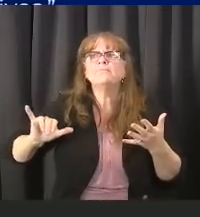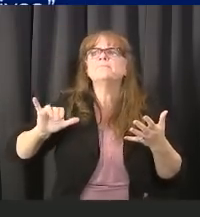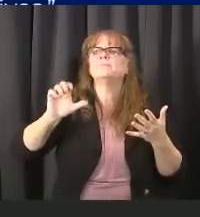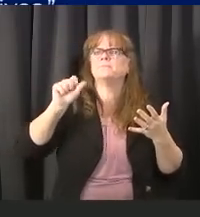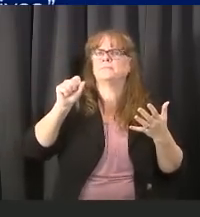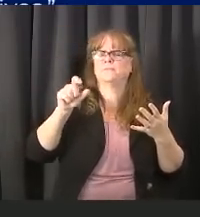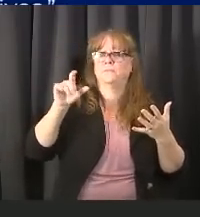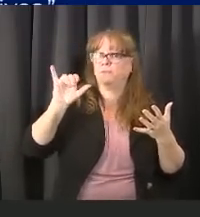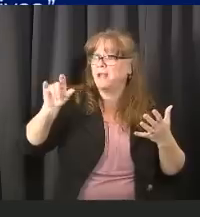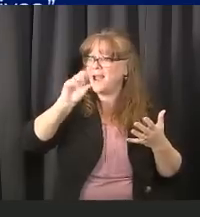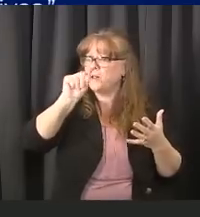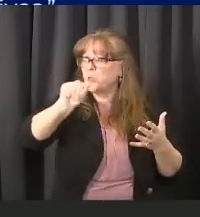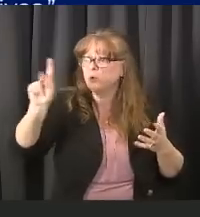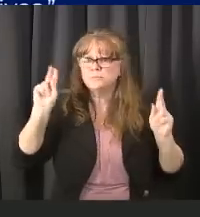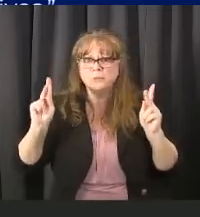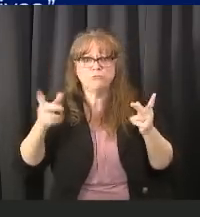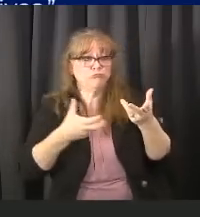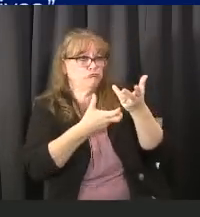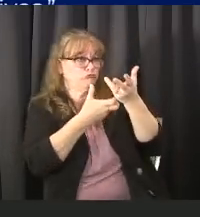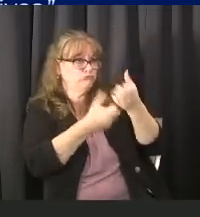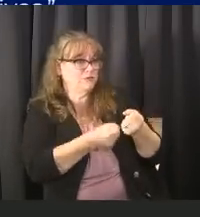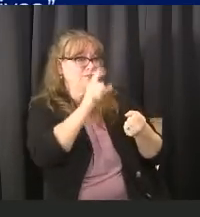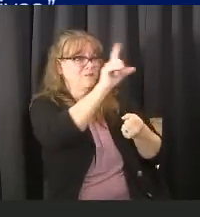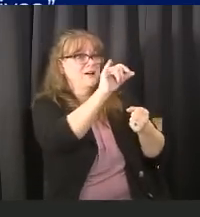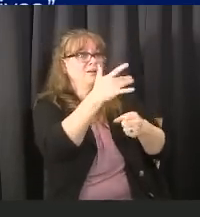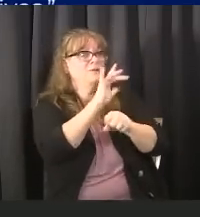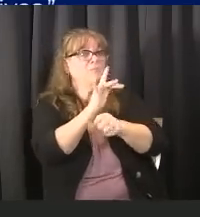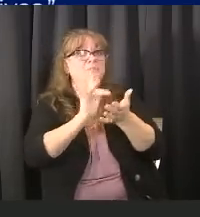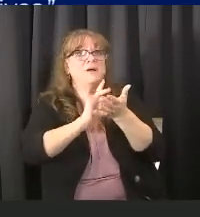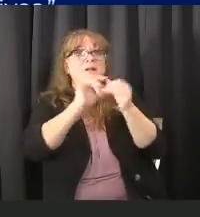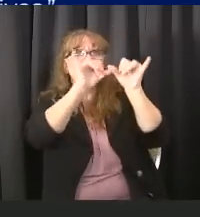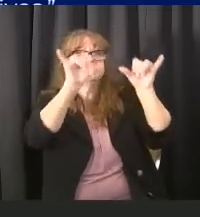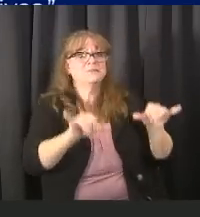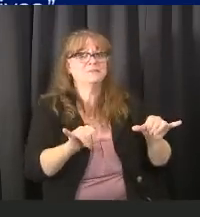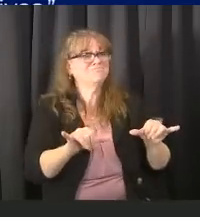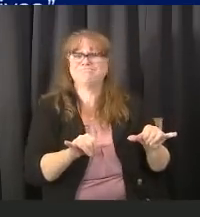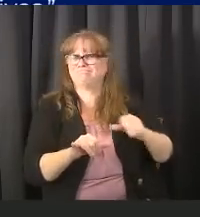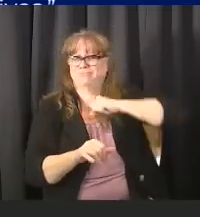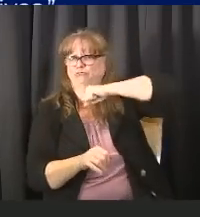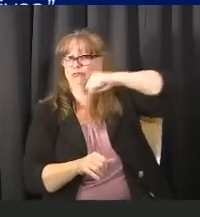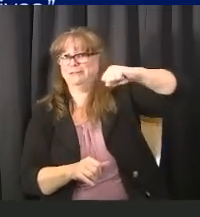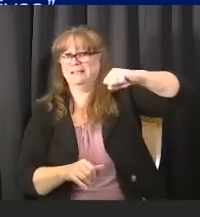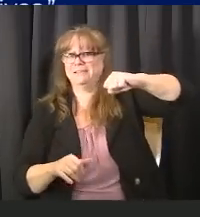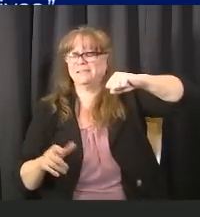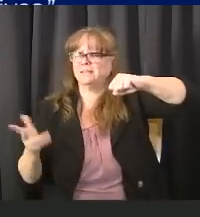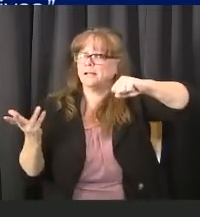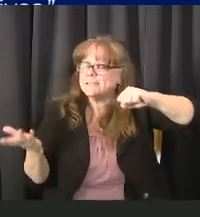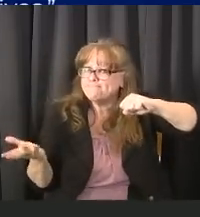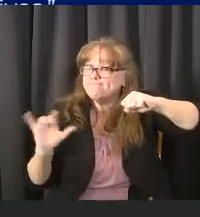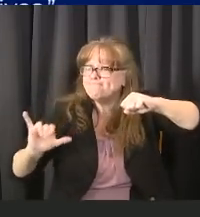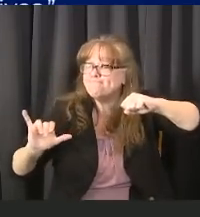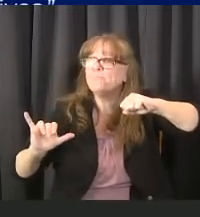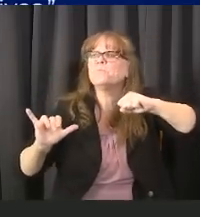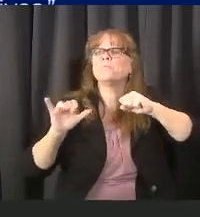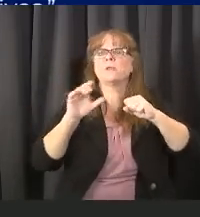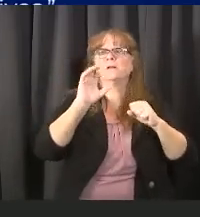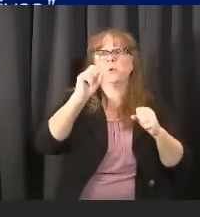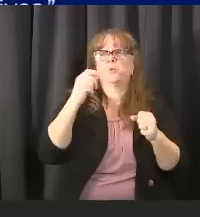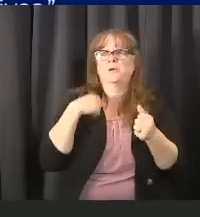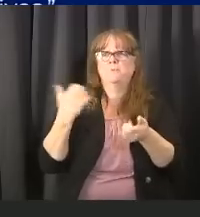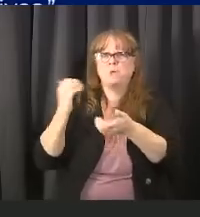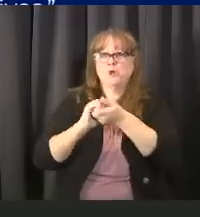vaccine. We partnered with the state in November and December and took it upon ourselves